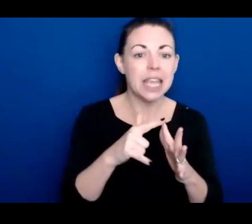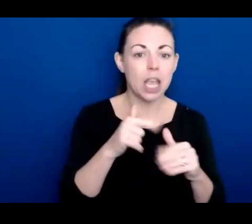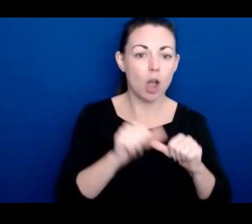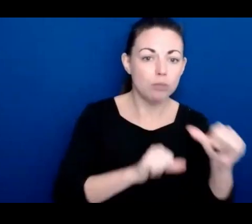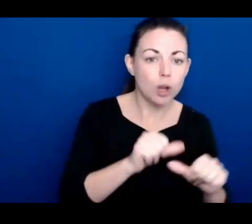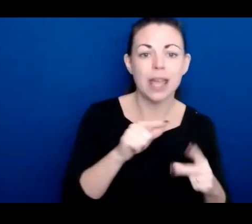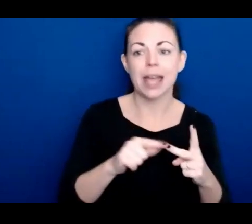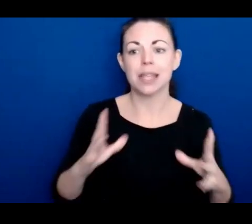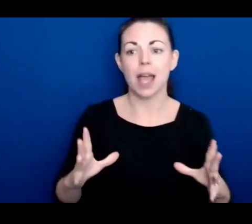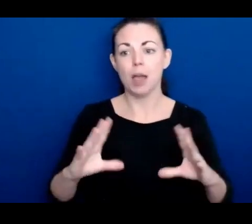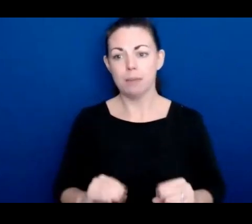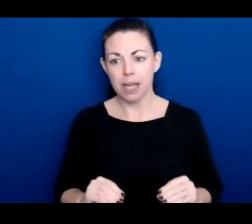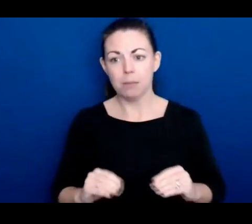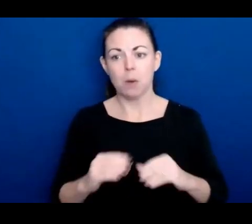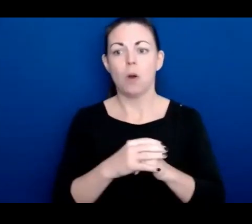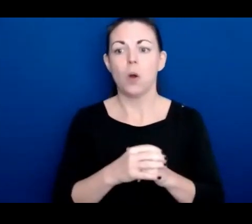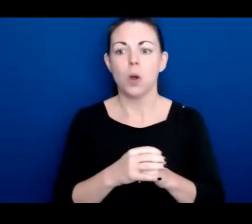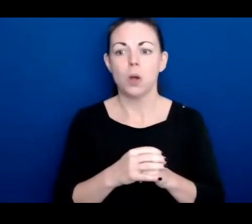to